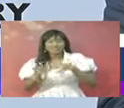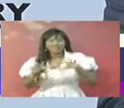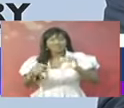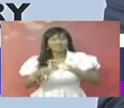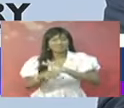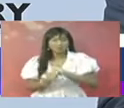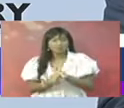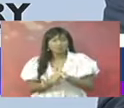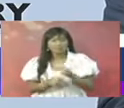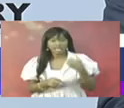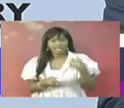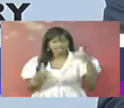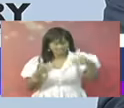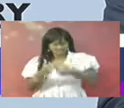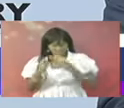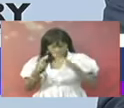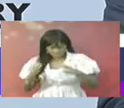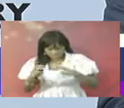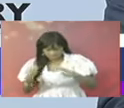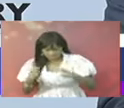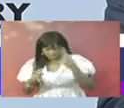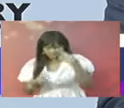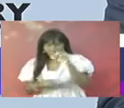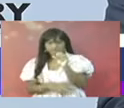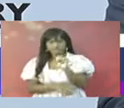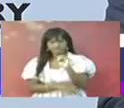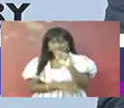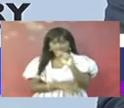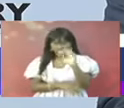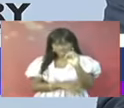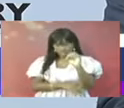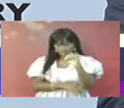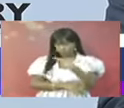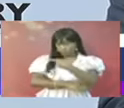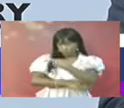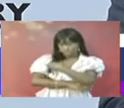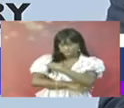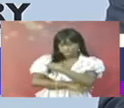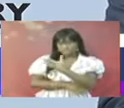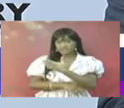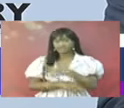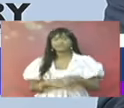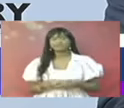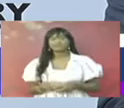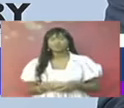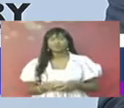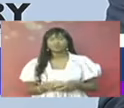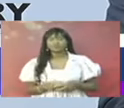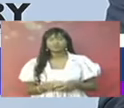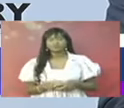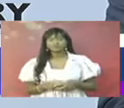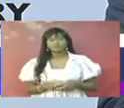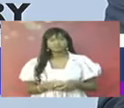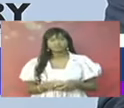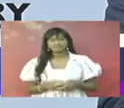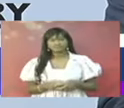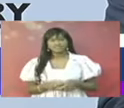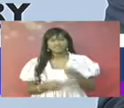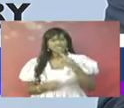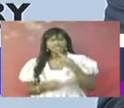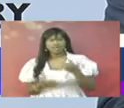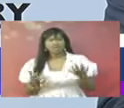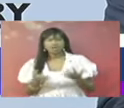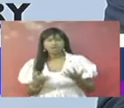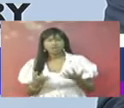study for Sinopharm as it relates to Sinopharm that came out as well when we're talking about studies as it relates to vaccines. And